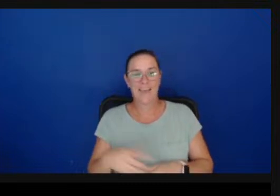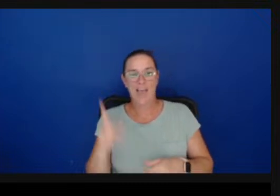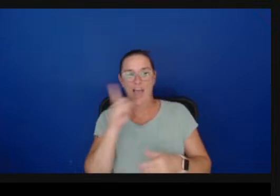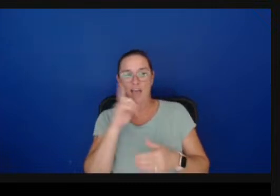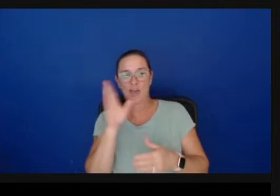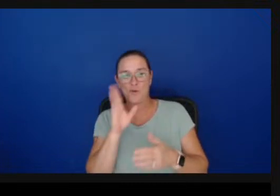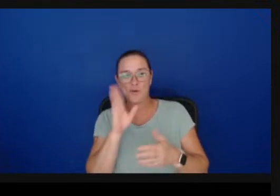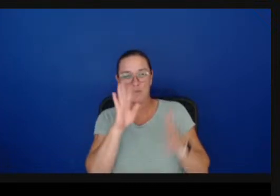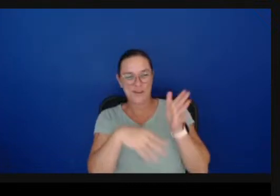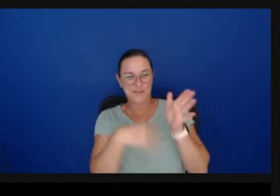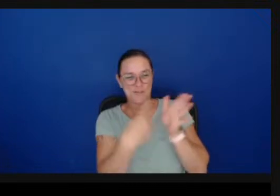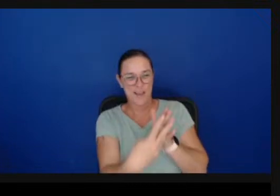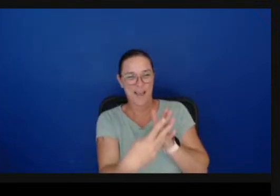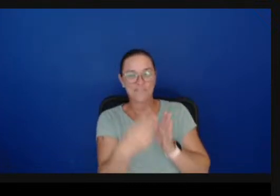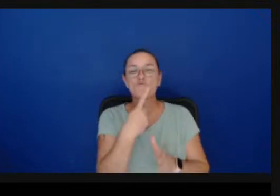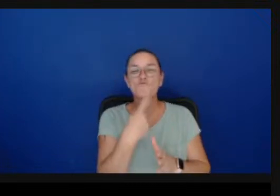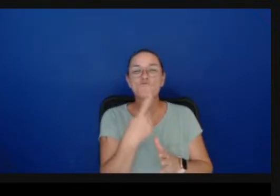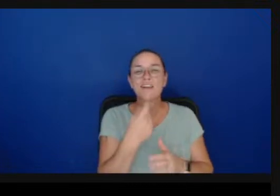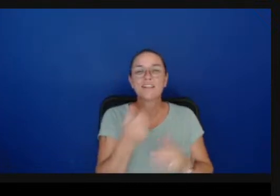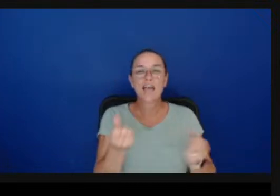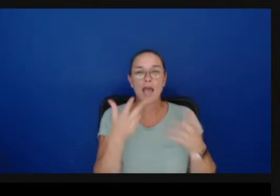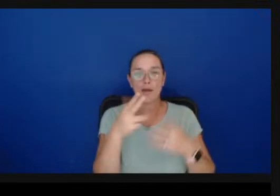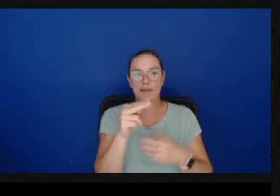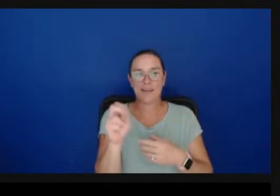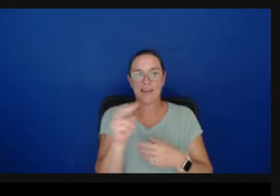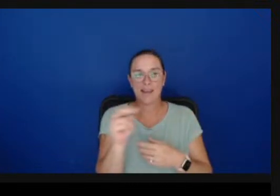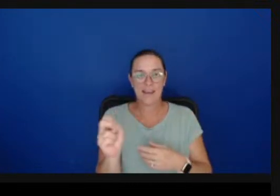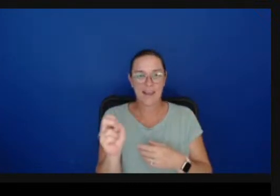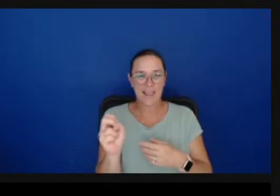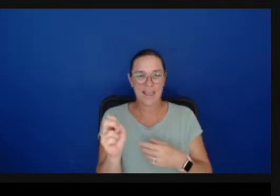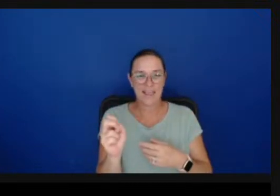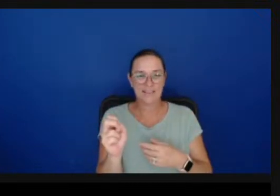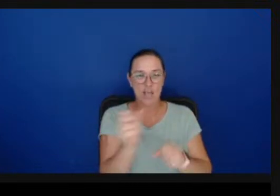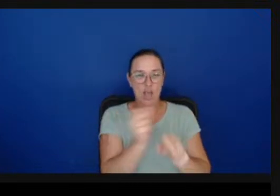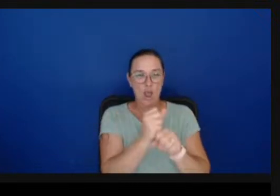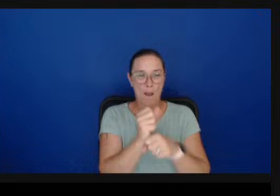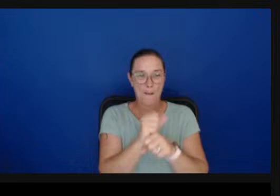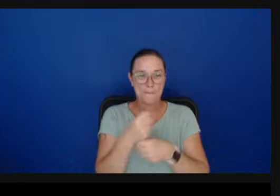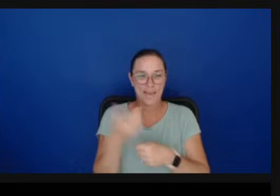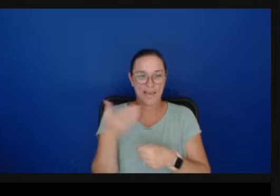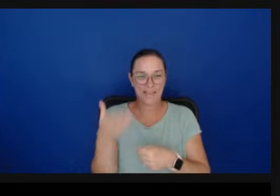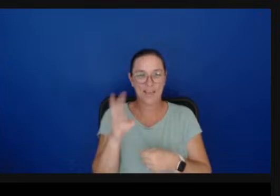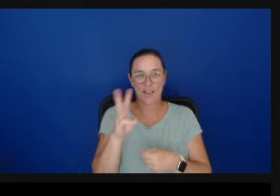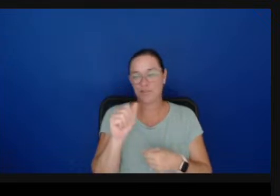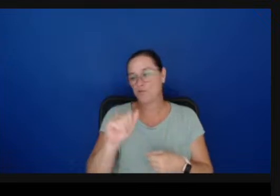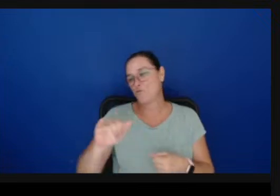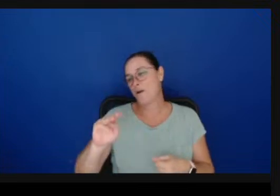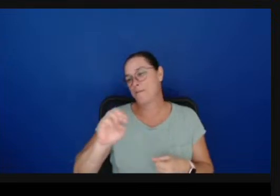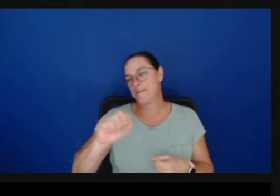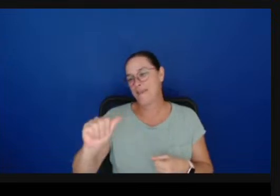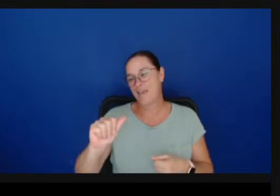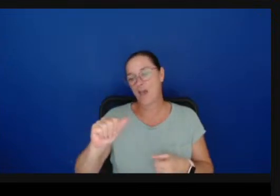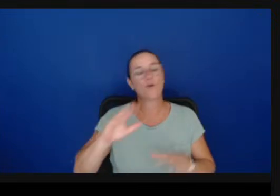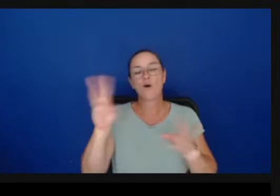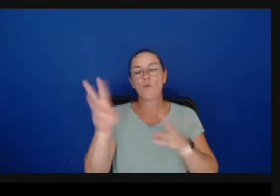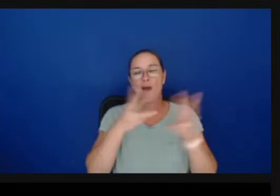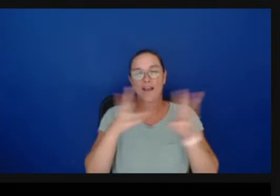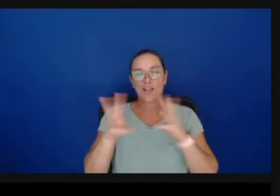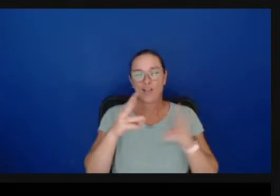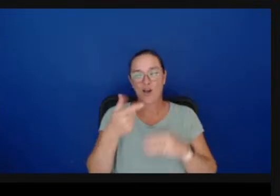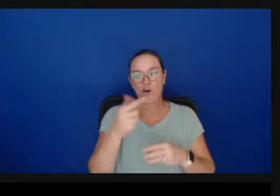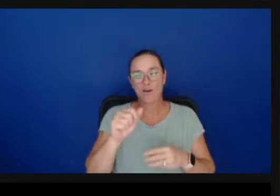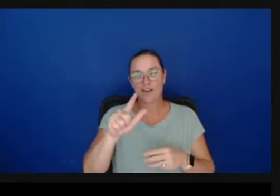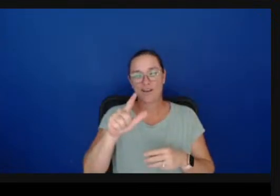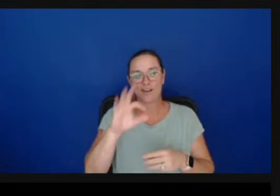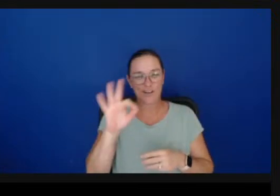of the red being how many Nenes are populated at the Waimea golf course. Or Waikoloa golf. Sorry,